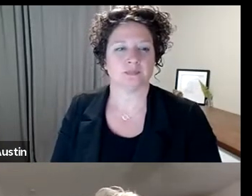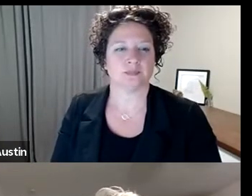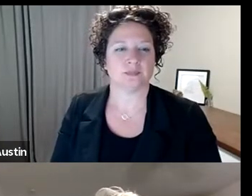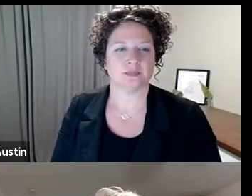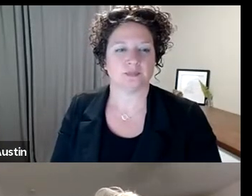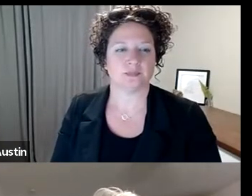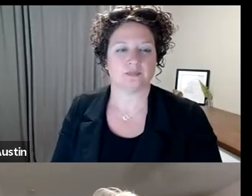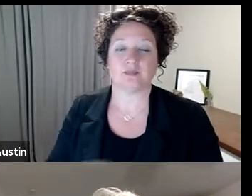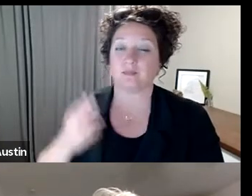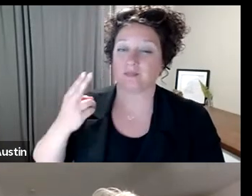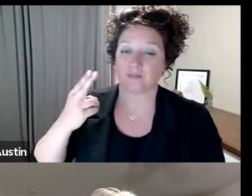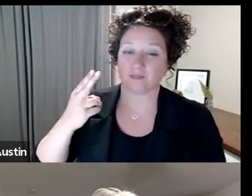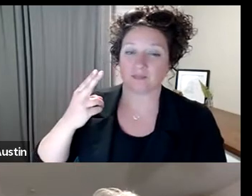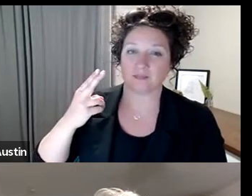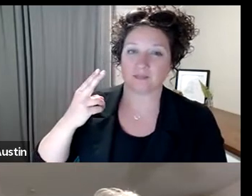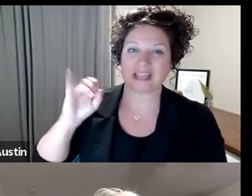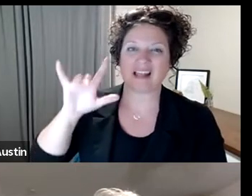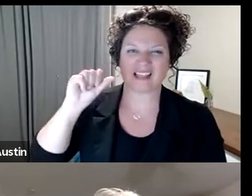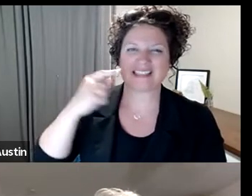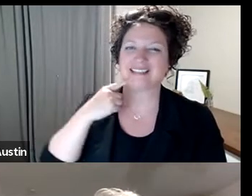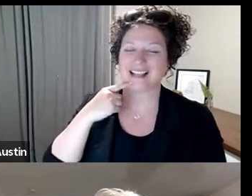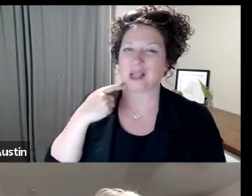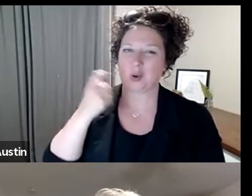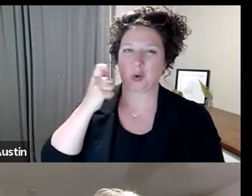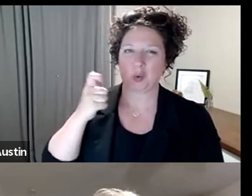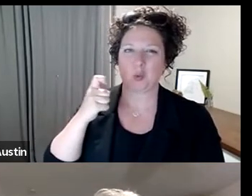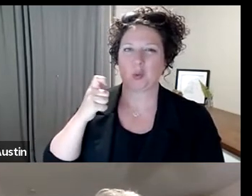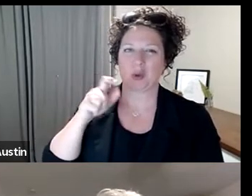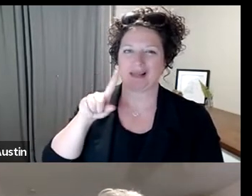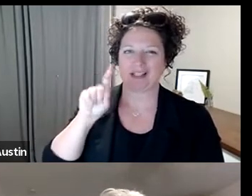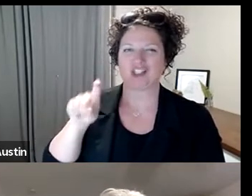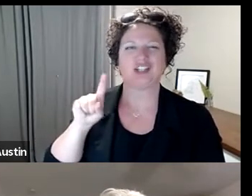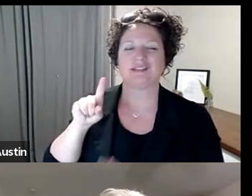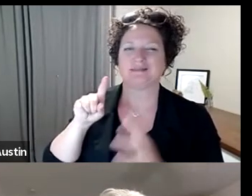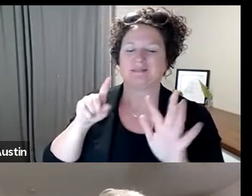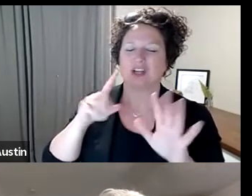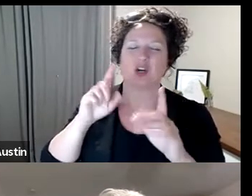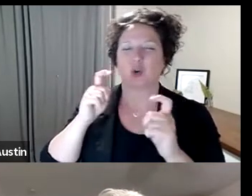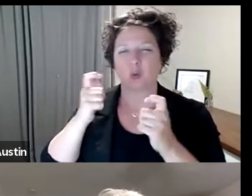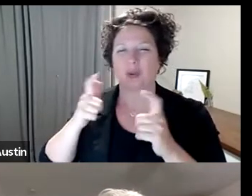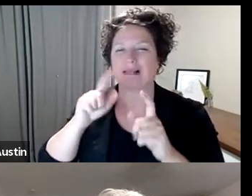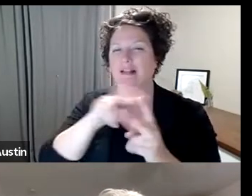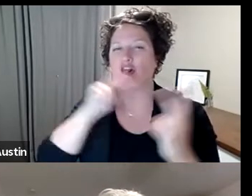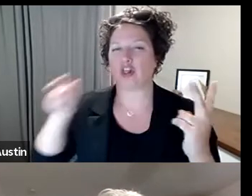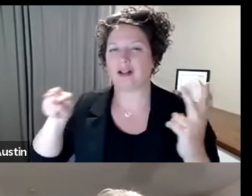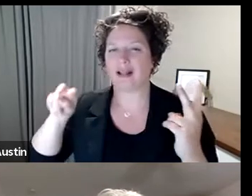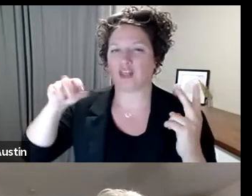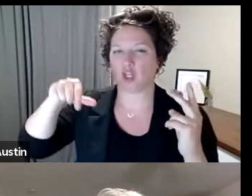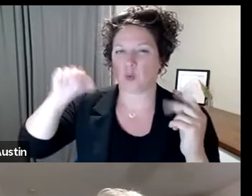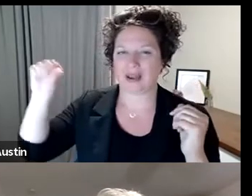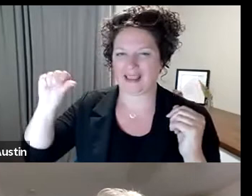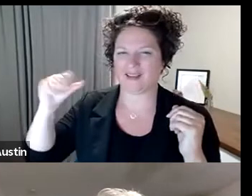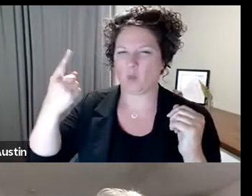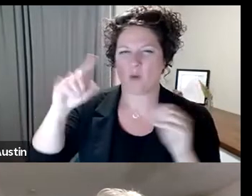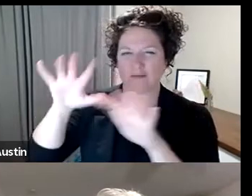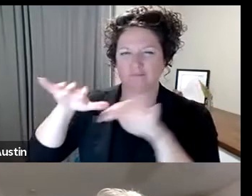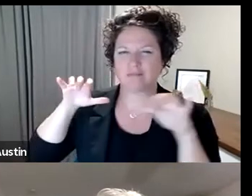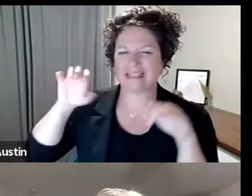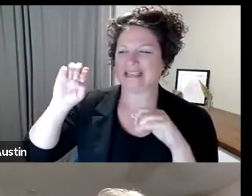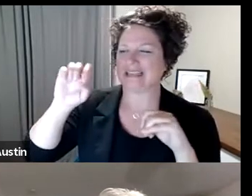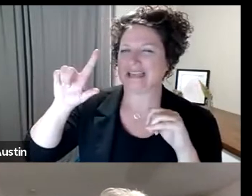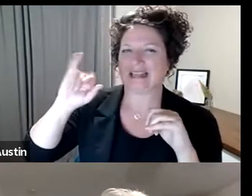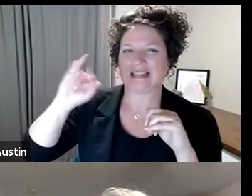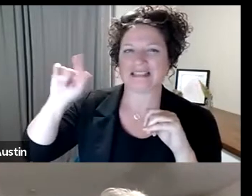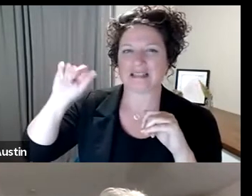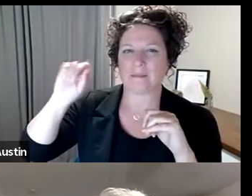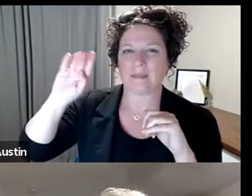I'm going to just quickly turn. We had one audience question that I'd like to try and get into. Elizabeth Goodman asks,